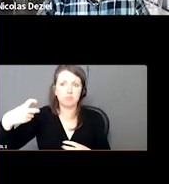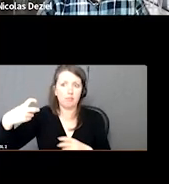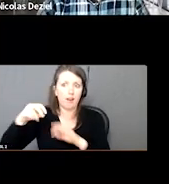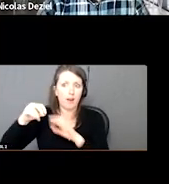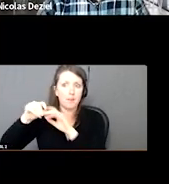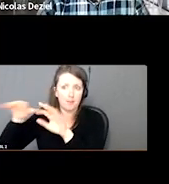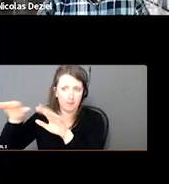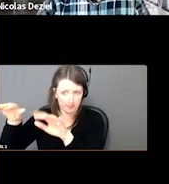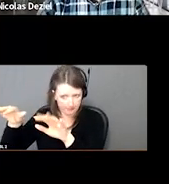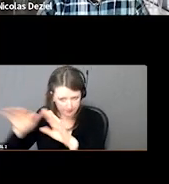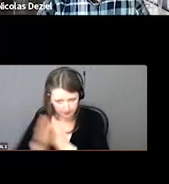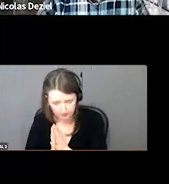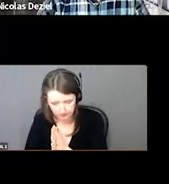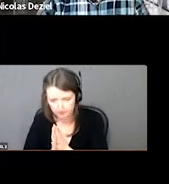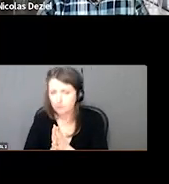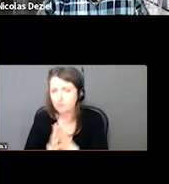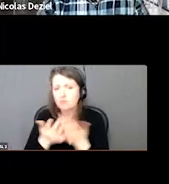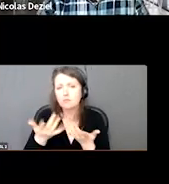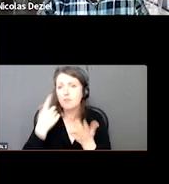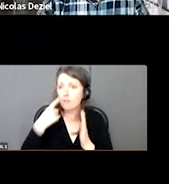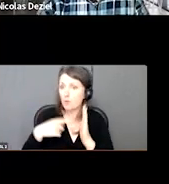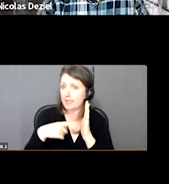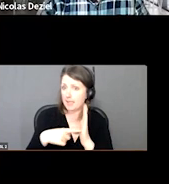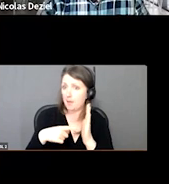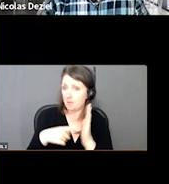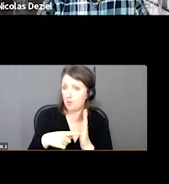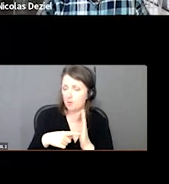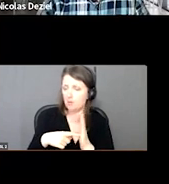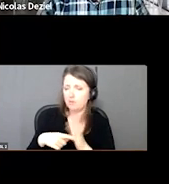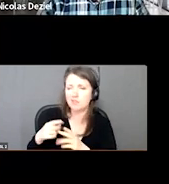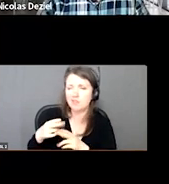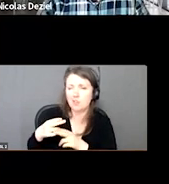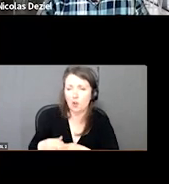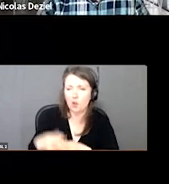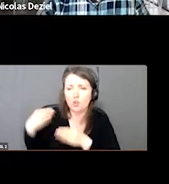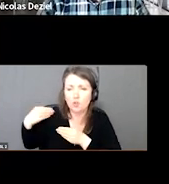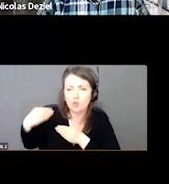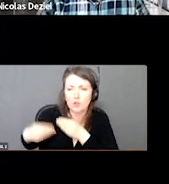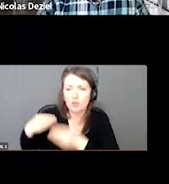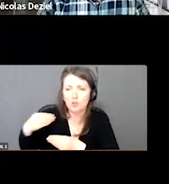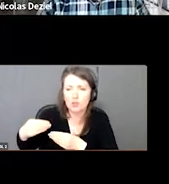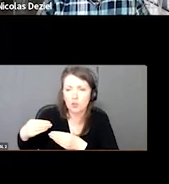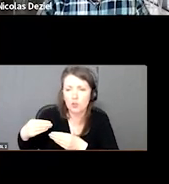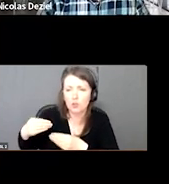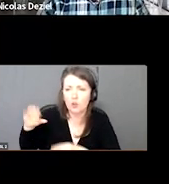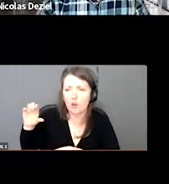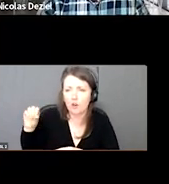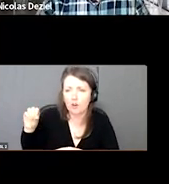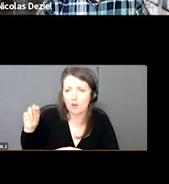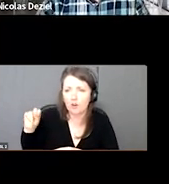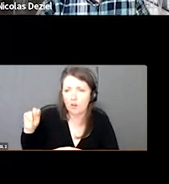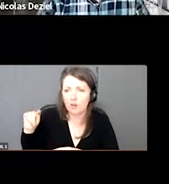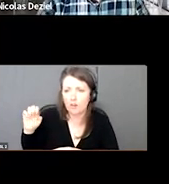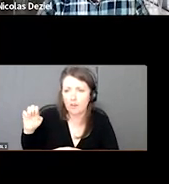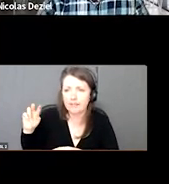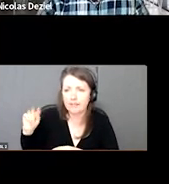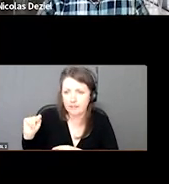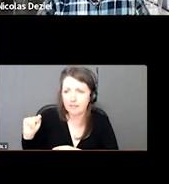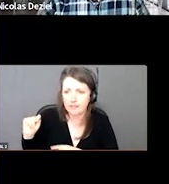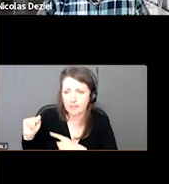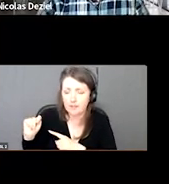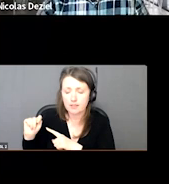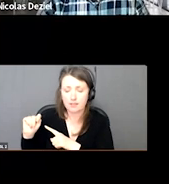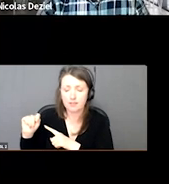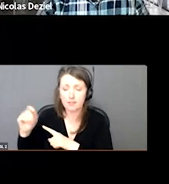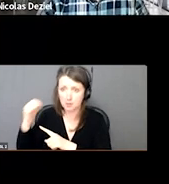for traditional content product, for example, if I'm going back to the question, if there's an innovation there and you are